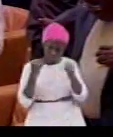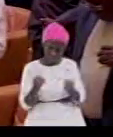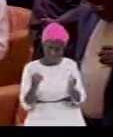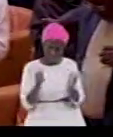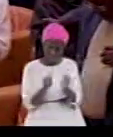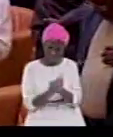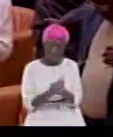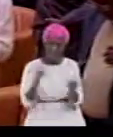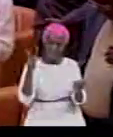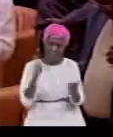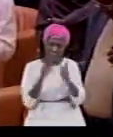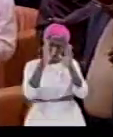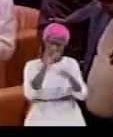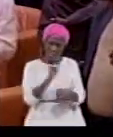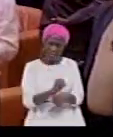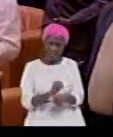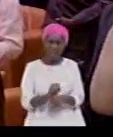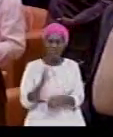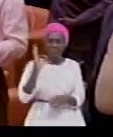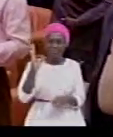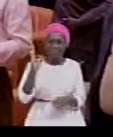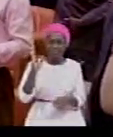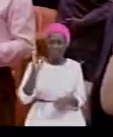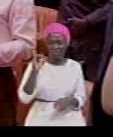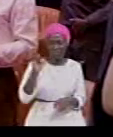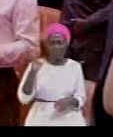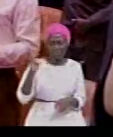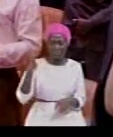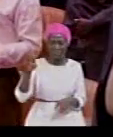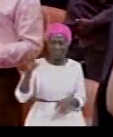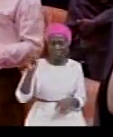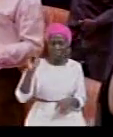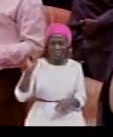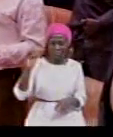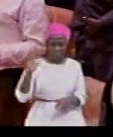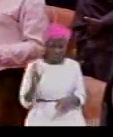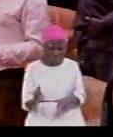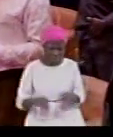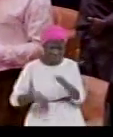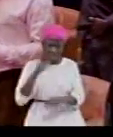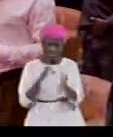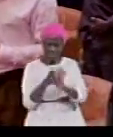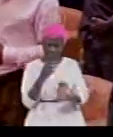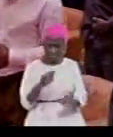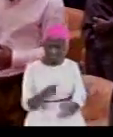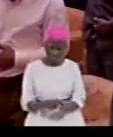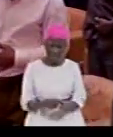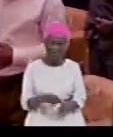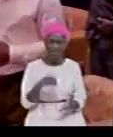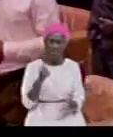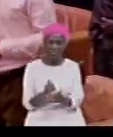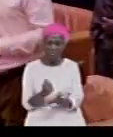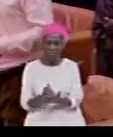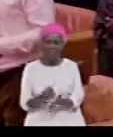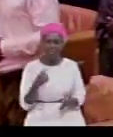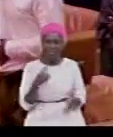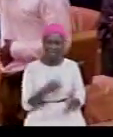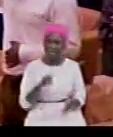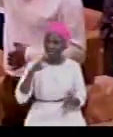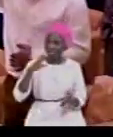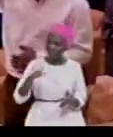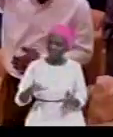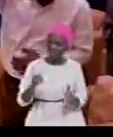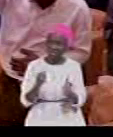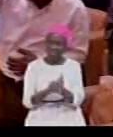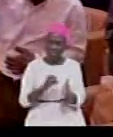Fibroid, come out in Jesus' name. Lord, like the child I spoke about, that you created bone